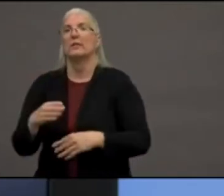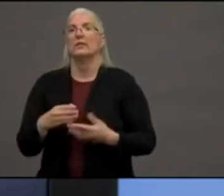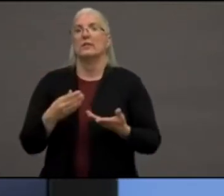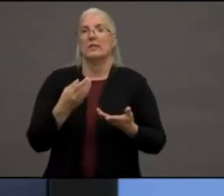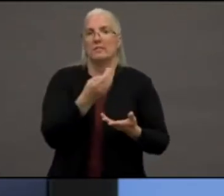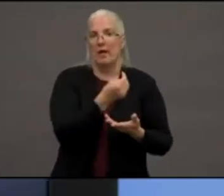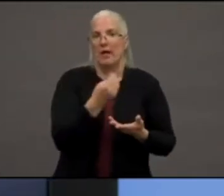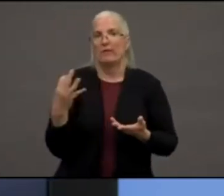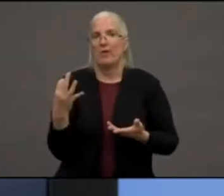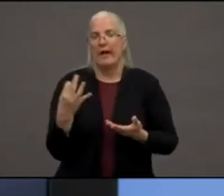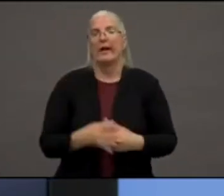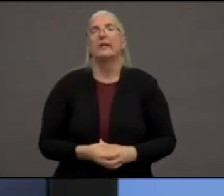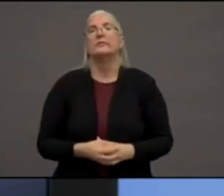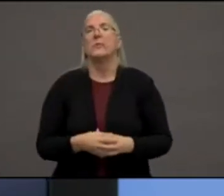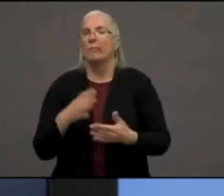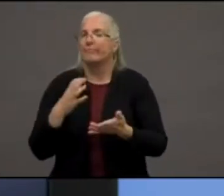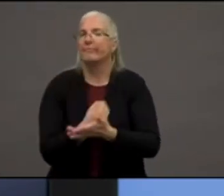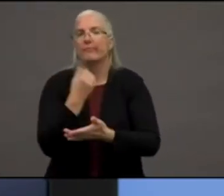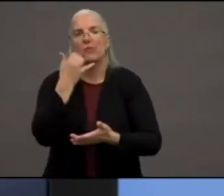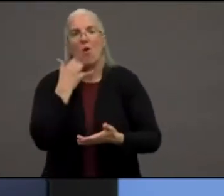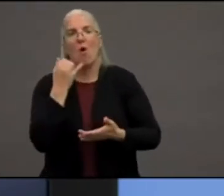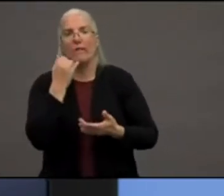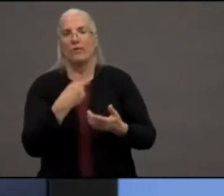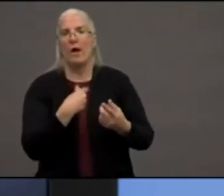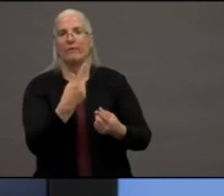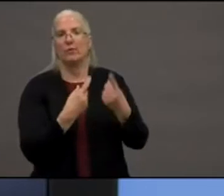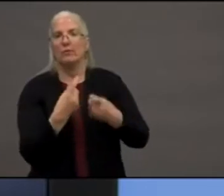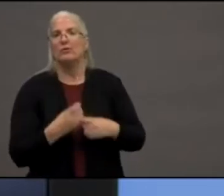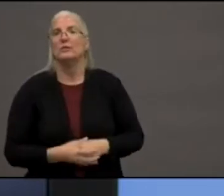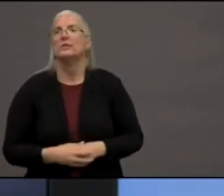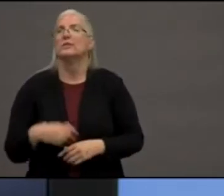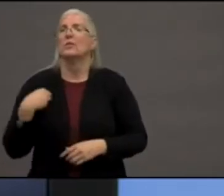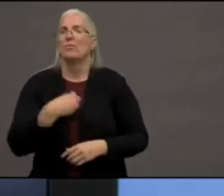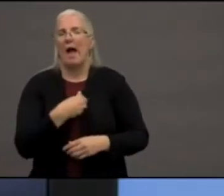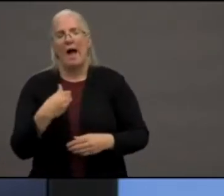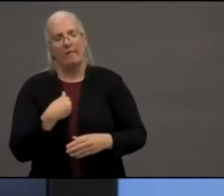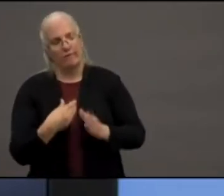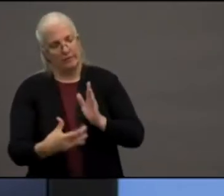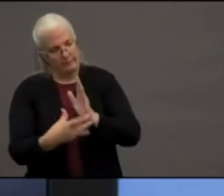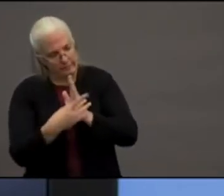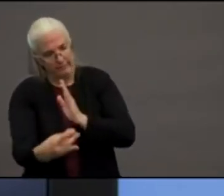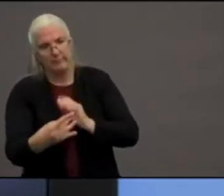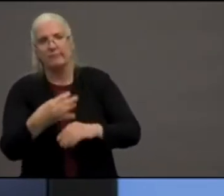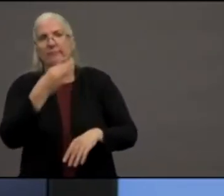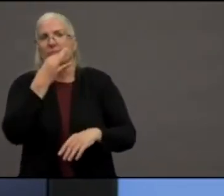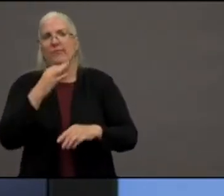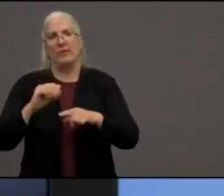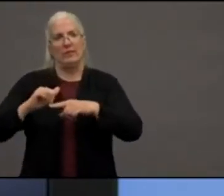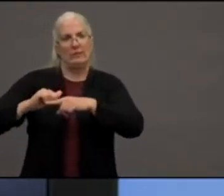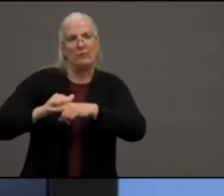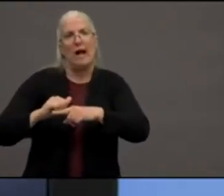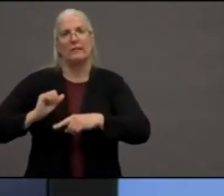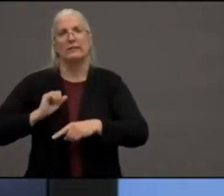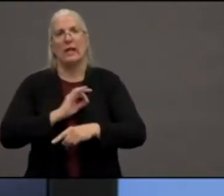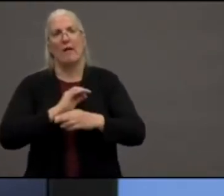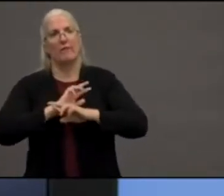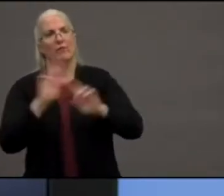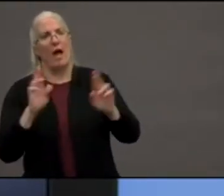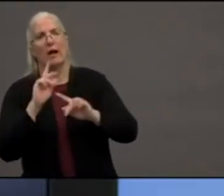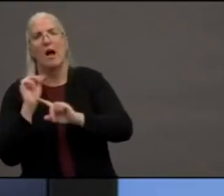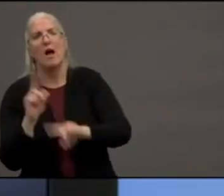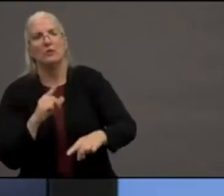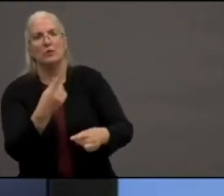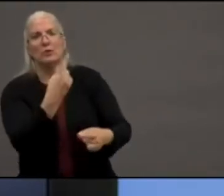educated staff, well-trained, that are ready to provide you with an answer. And if for some reason we don't have that answer for you immediately, because things